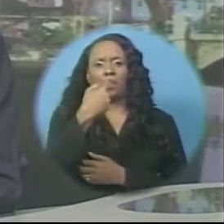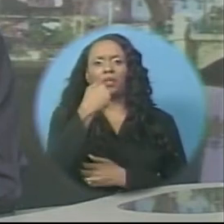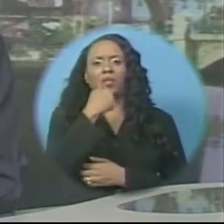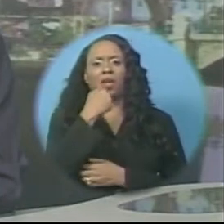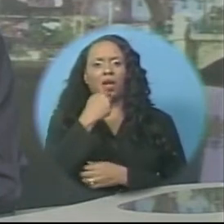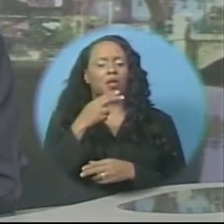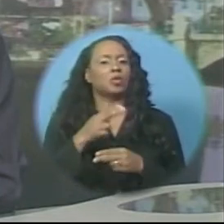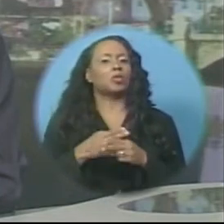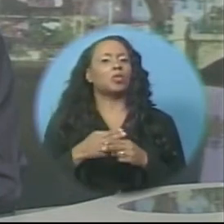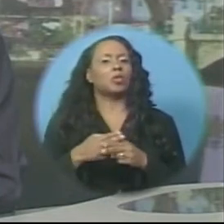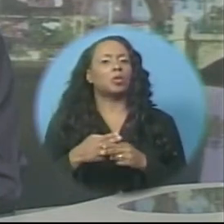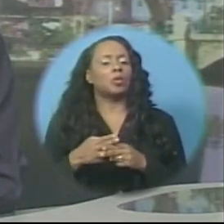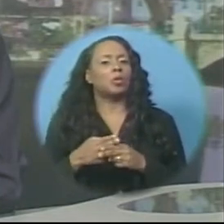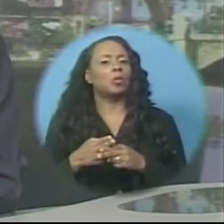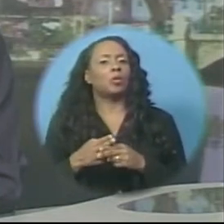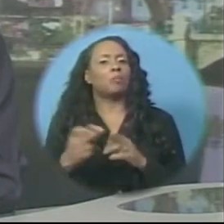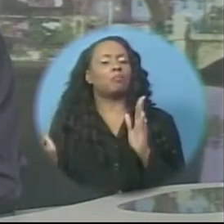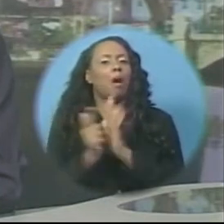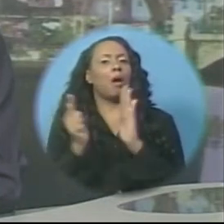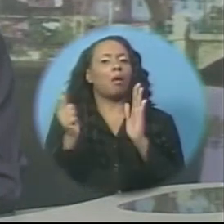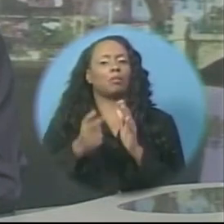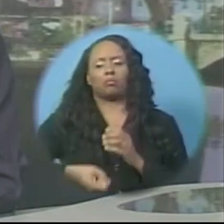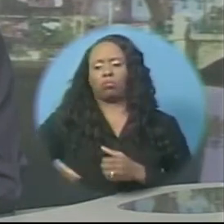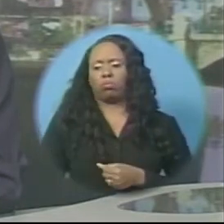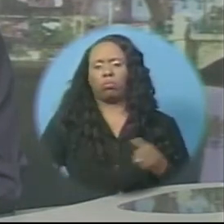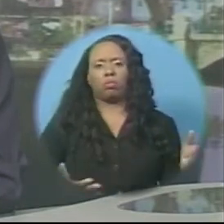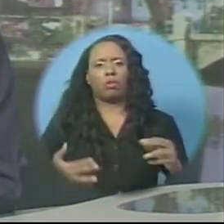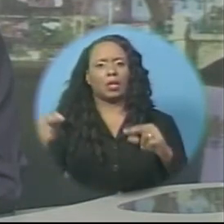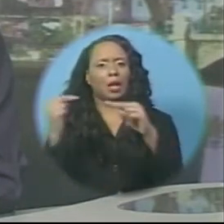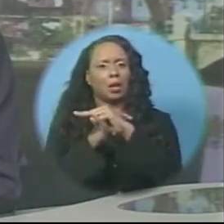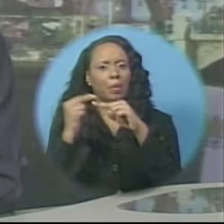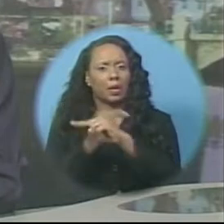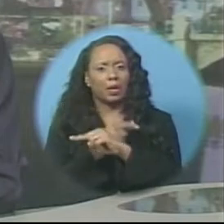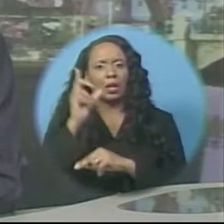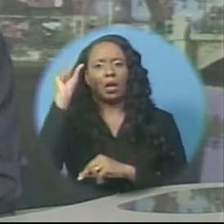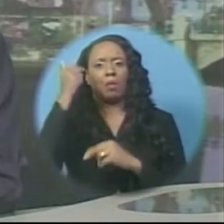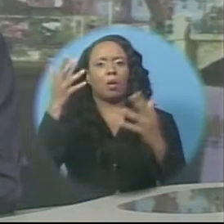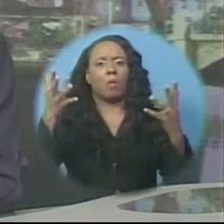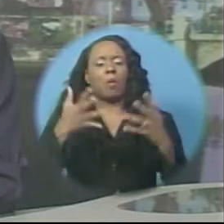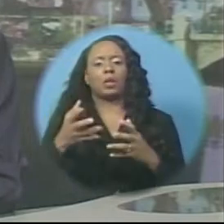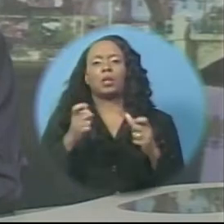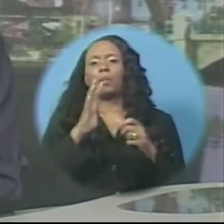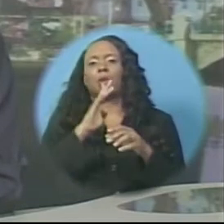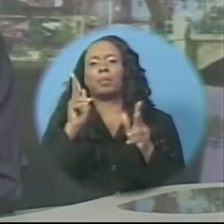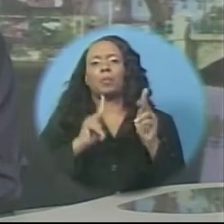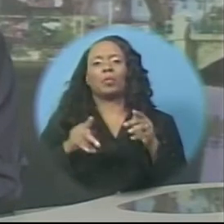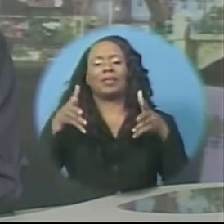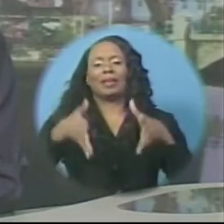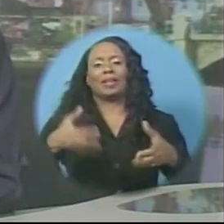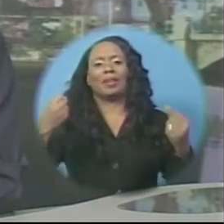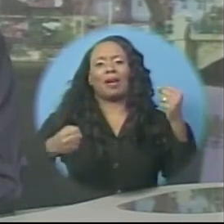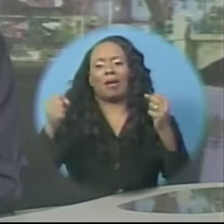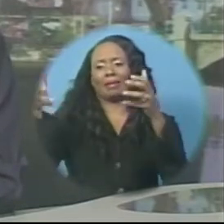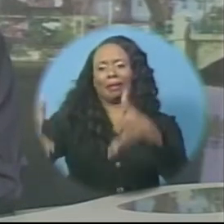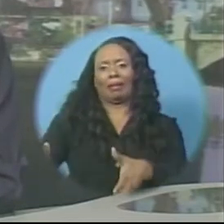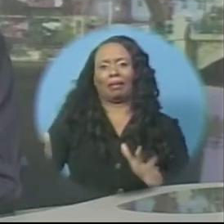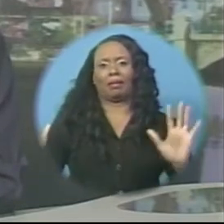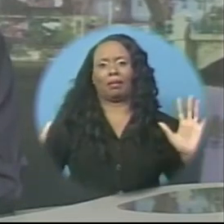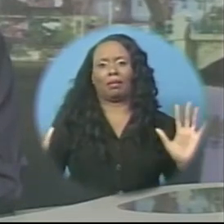will be soon an offence to litter on the highway. Government is also moving to address the issue of abandoned